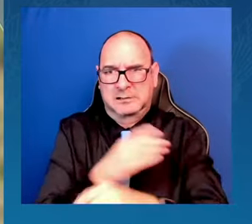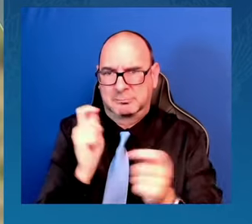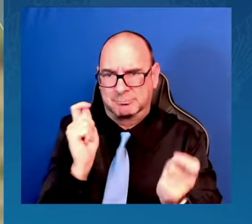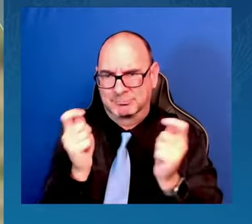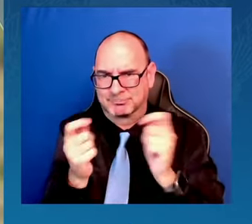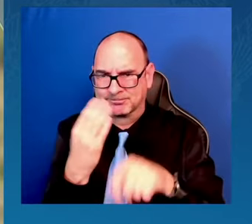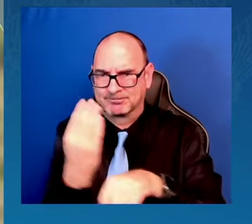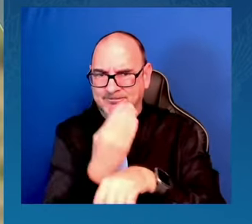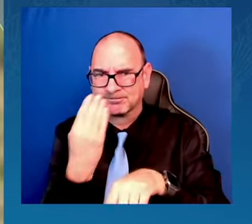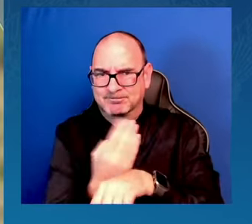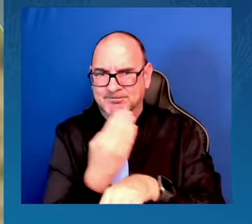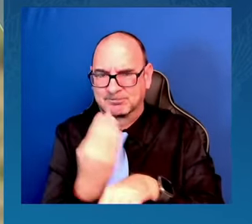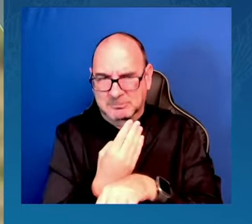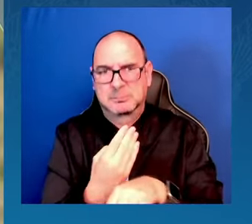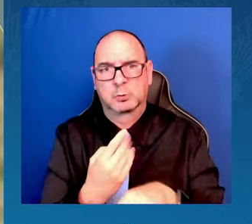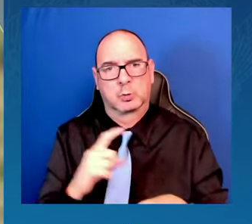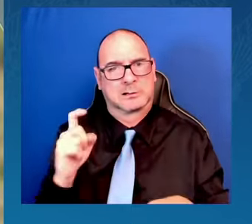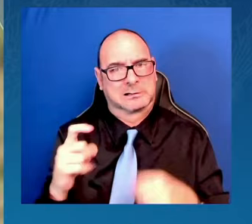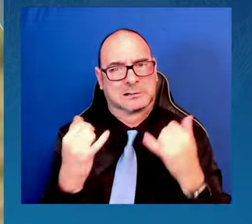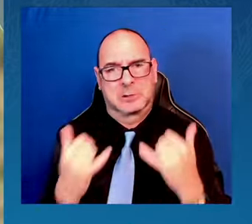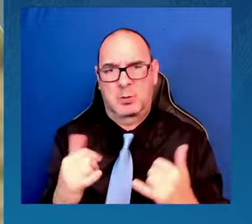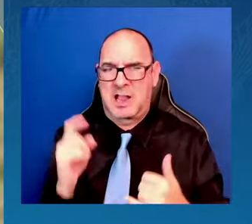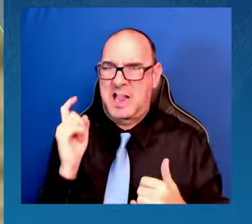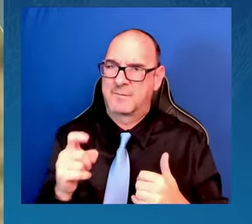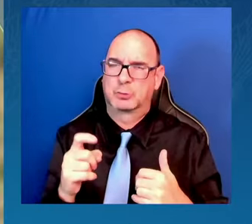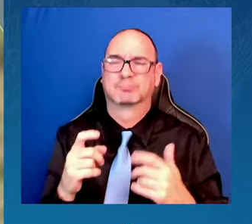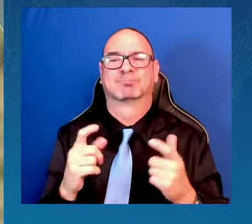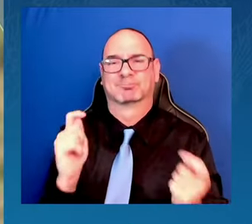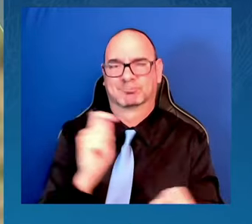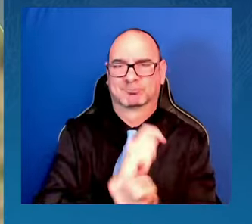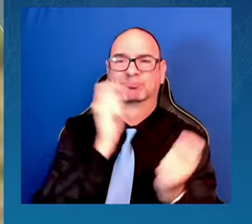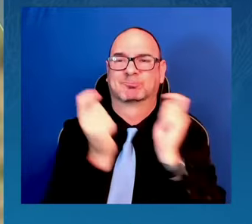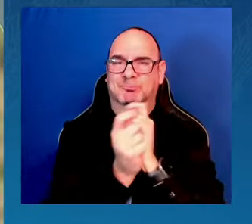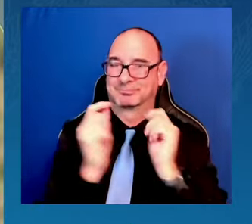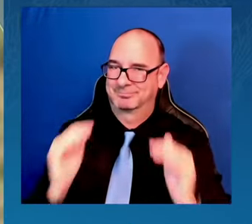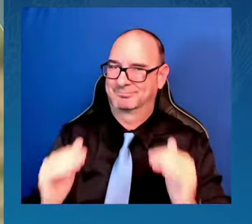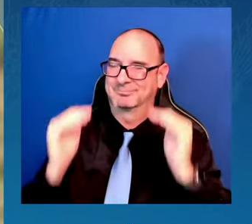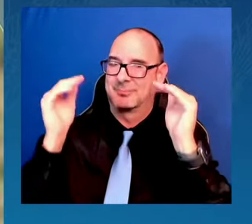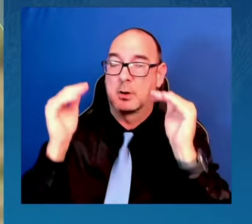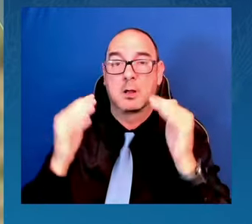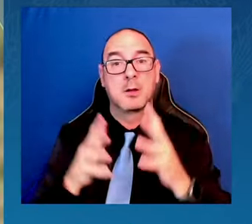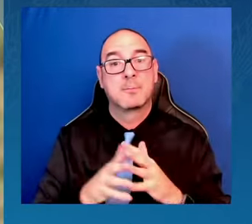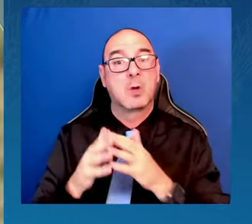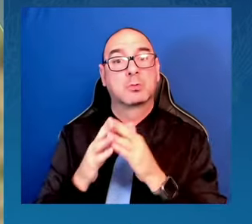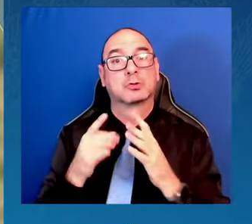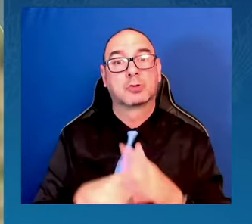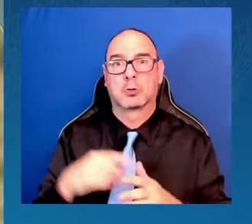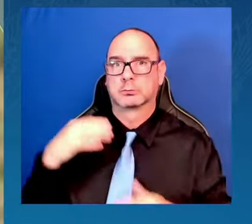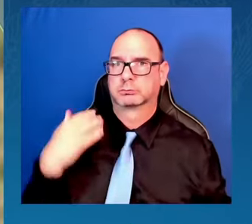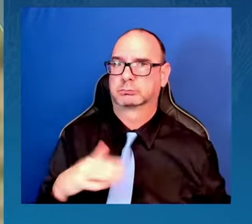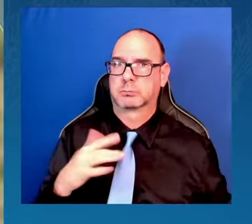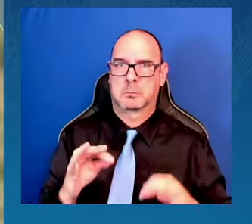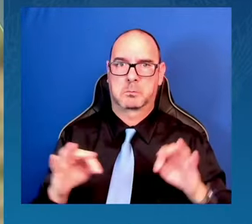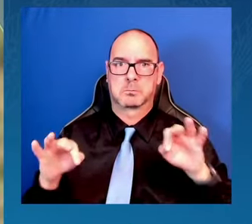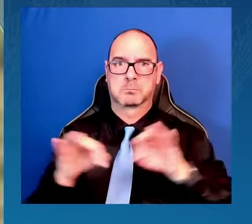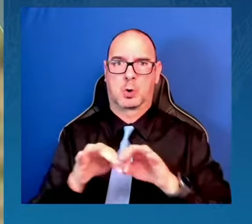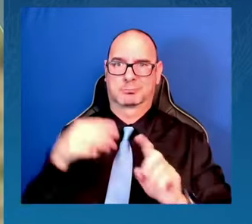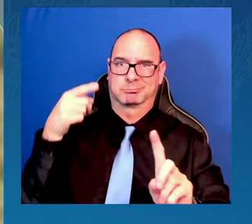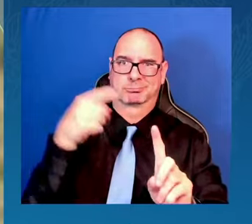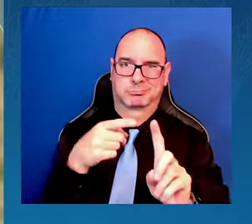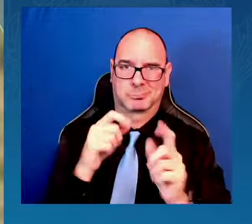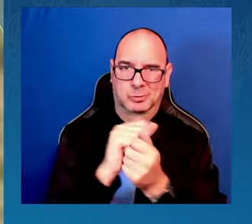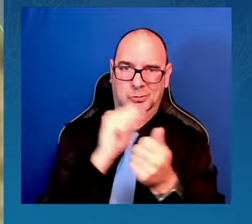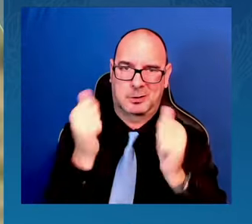at the start of an historic transition away from fossil fuel plants that pollute